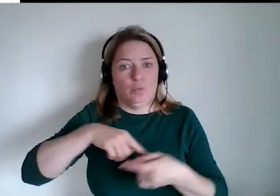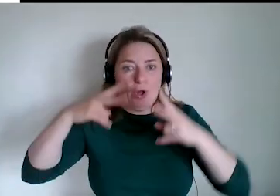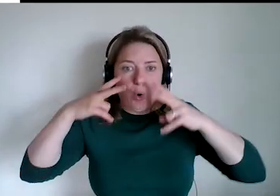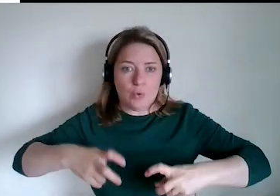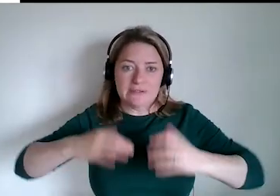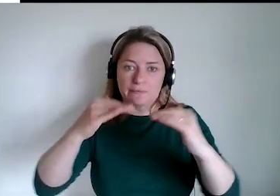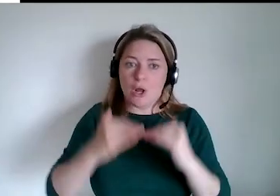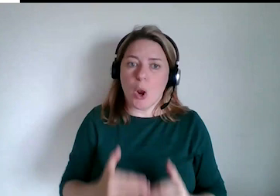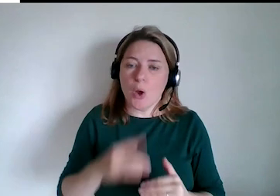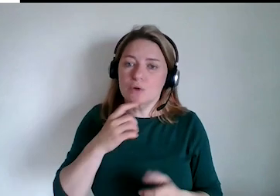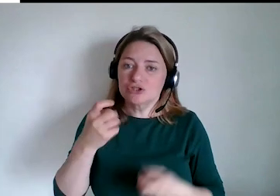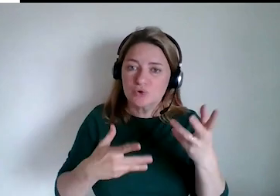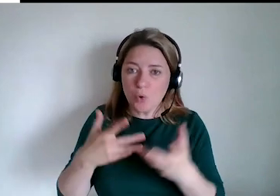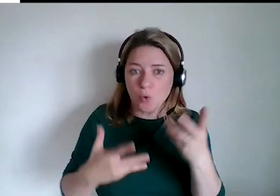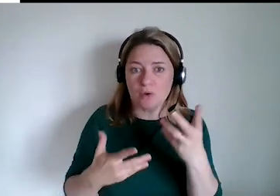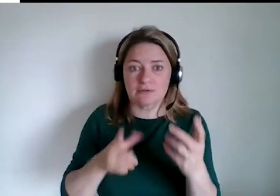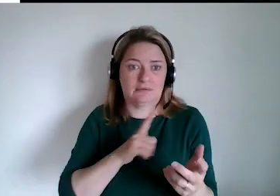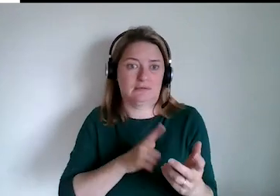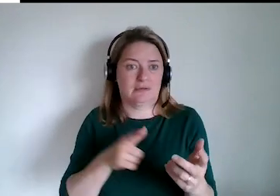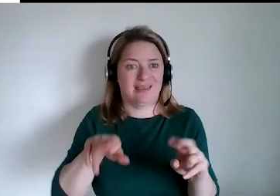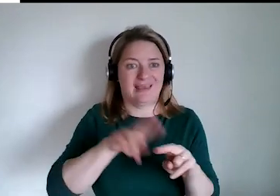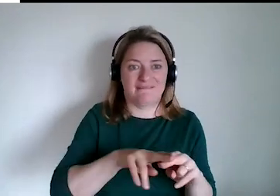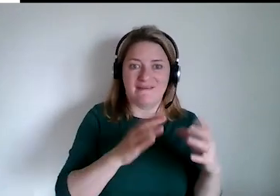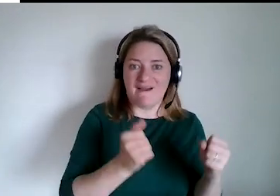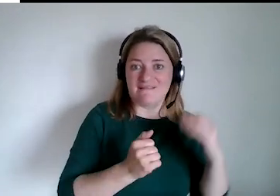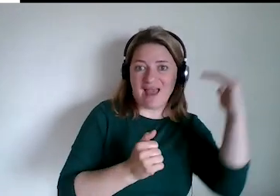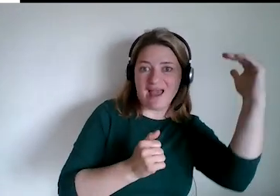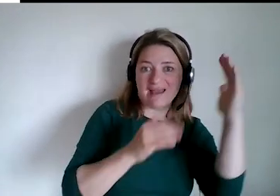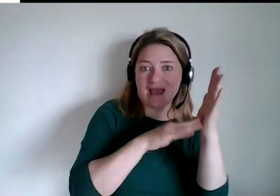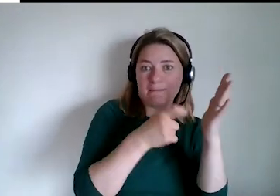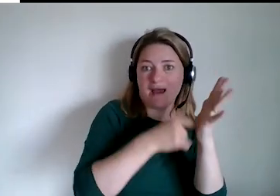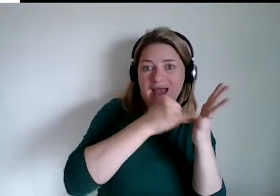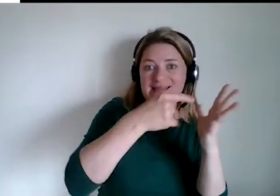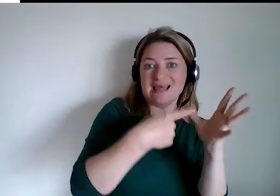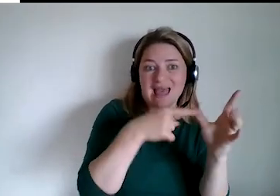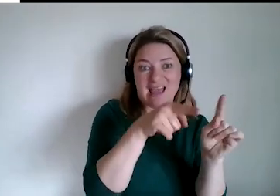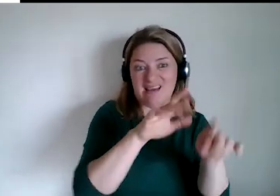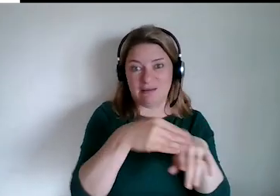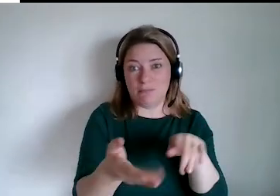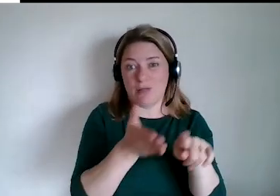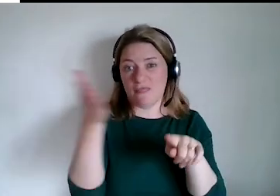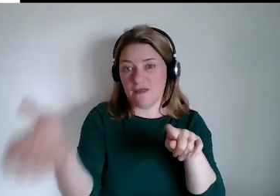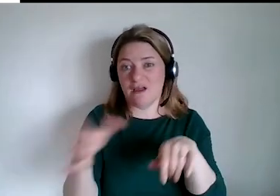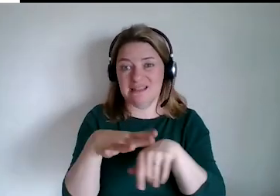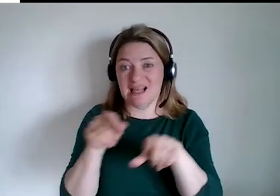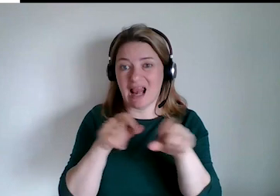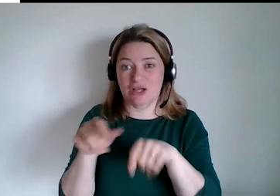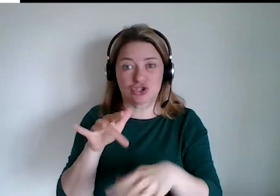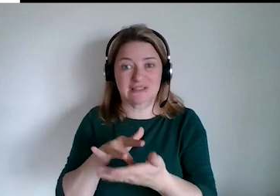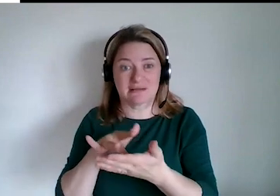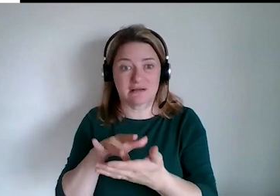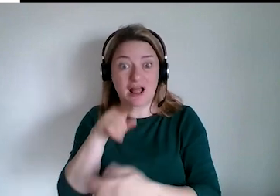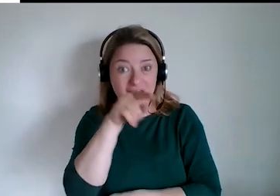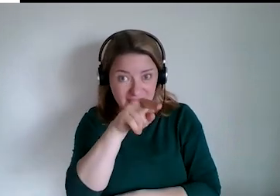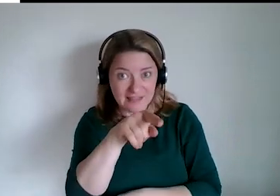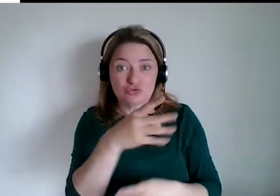one point in psychiatry, if you got high scores on MSRA, they didn't bother sending you to the selection center. And this is something that's practiced in Australia